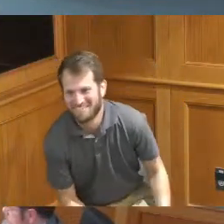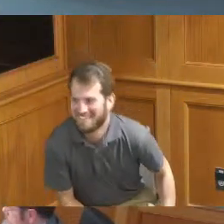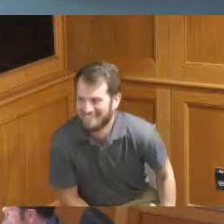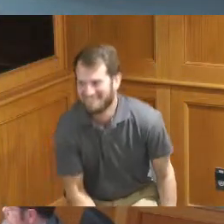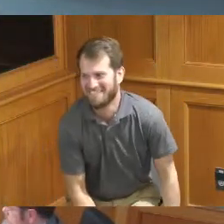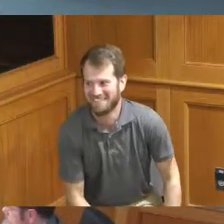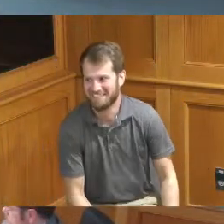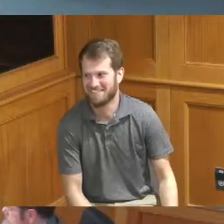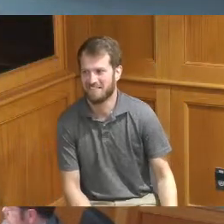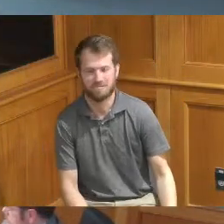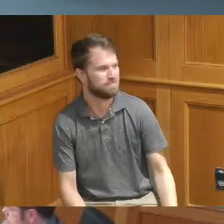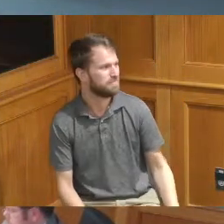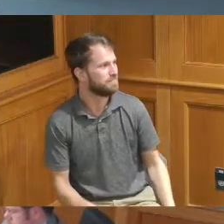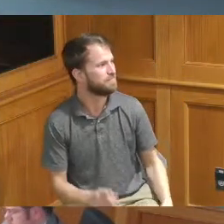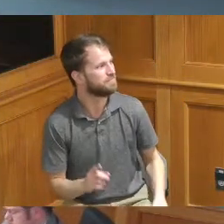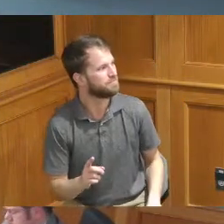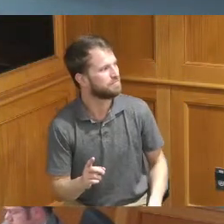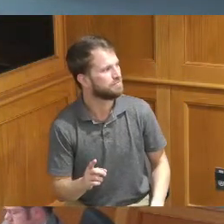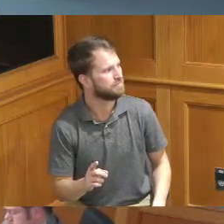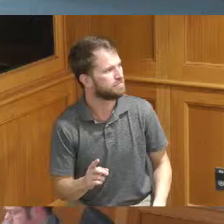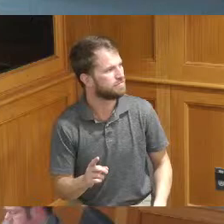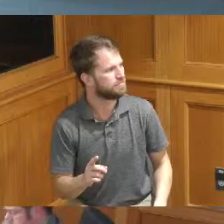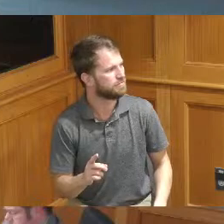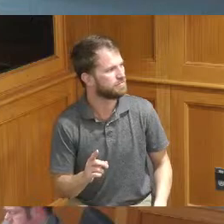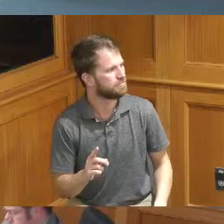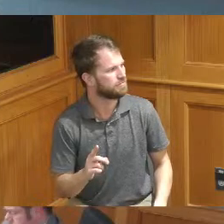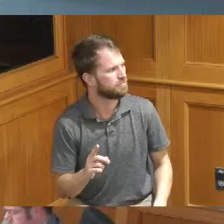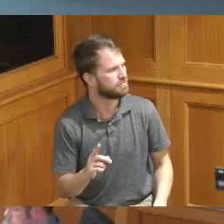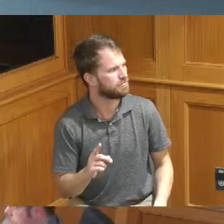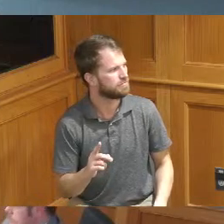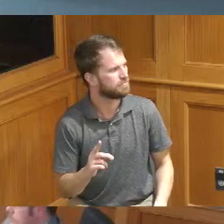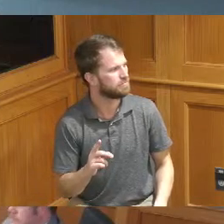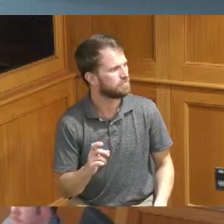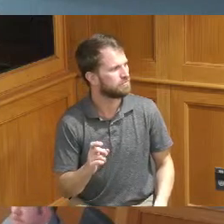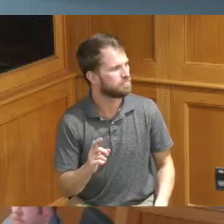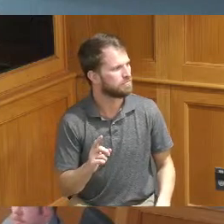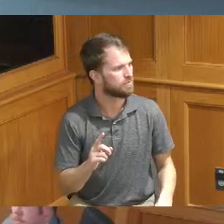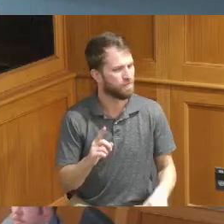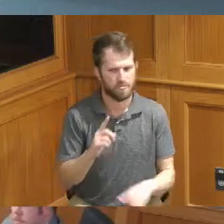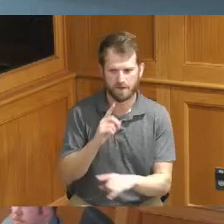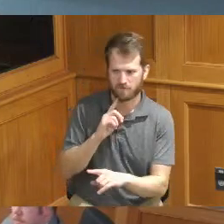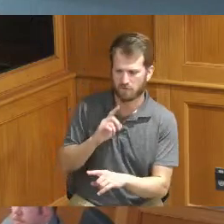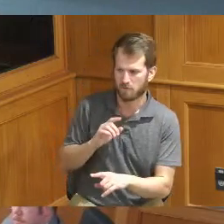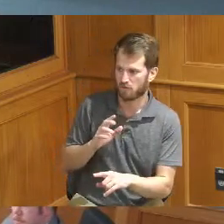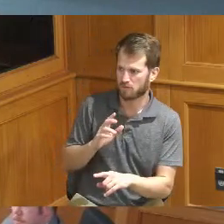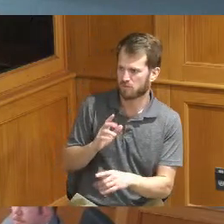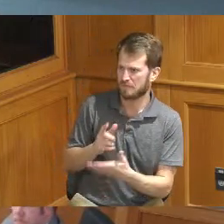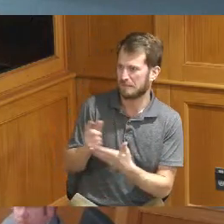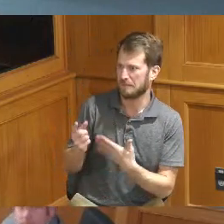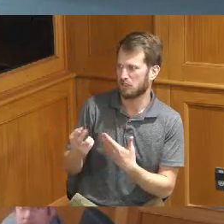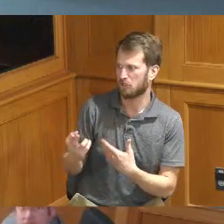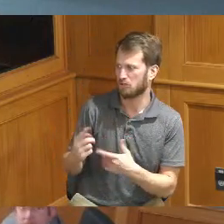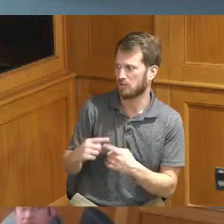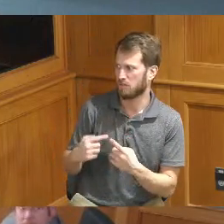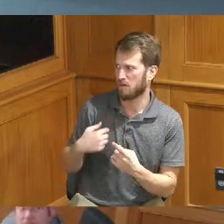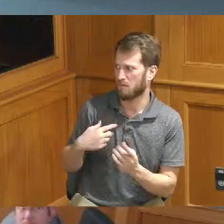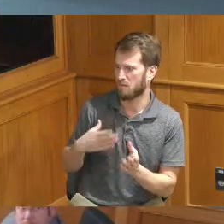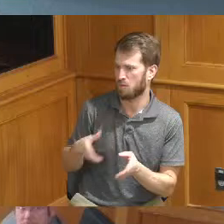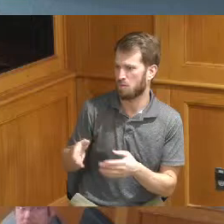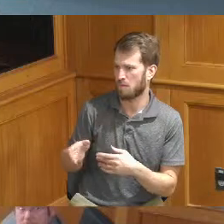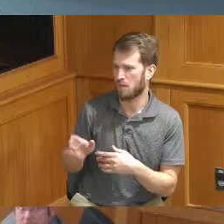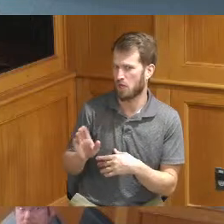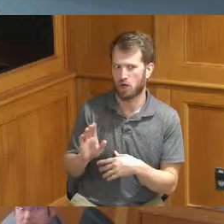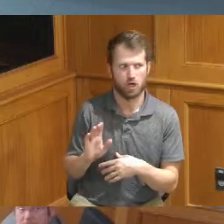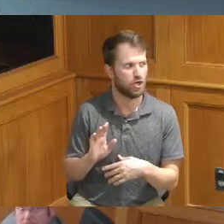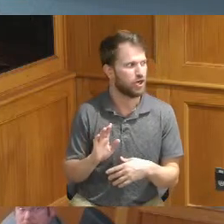it was, I'm sorry, Commissioner. Bridget had indicated it was next Thursday, but I'm prepared. Oh, will it be next? I'm okay next Thursday. The group,